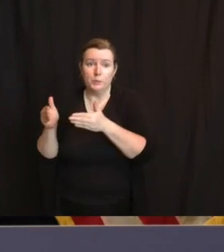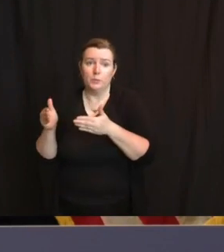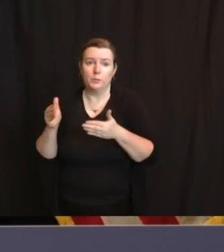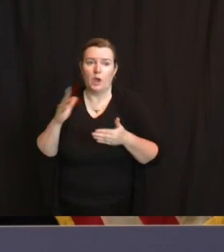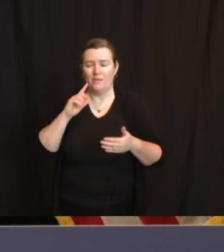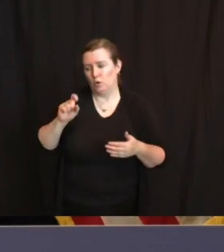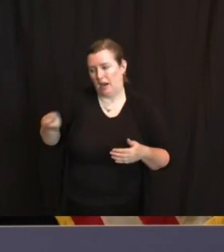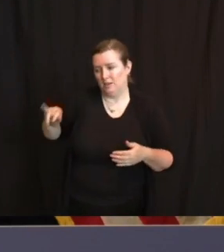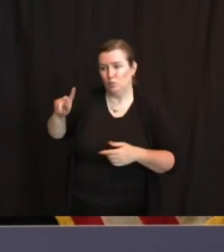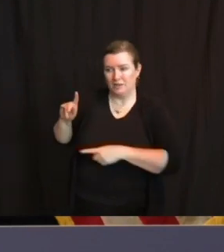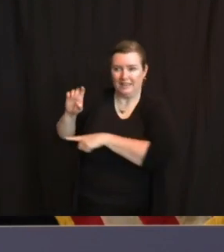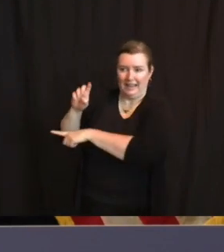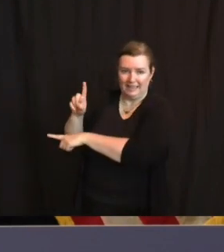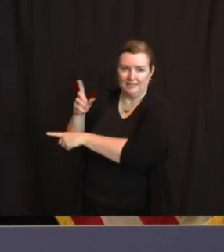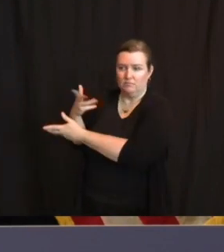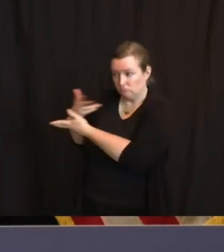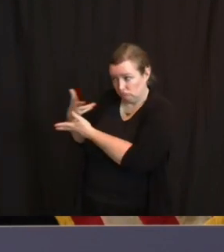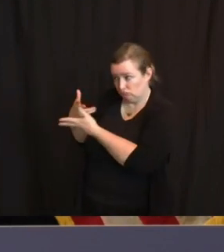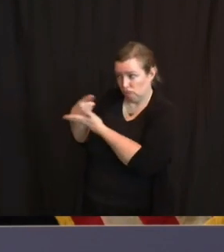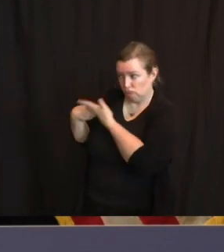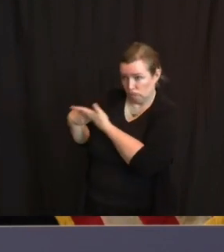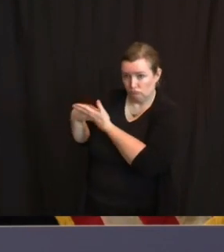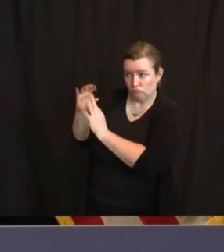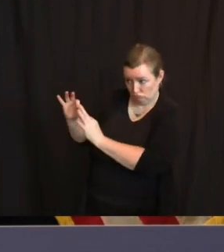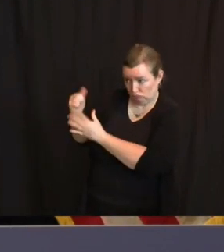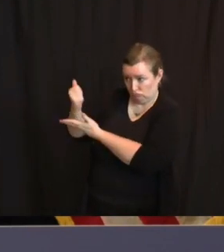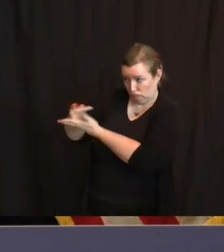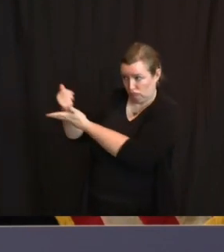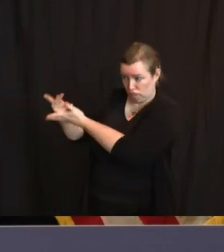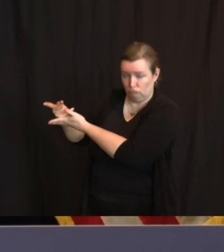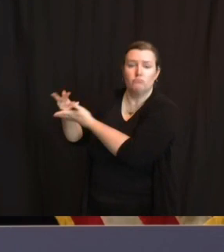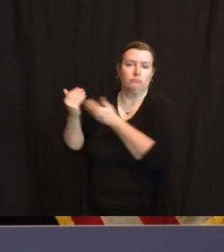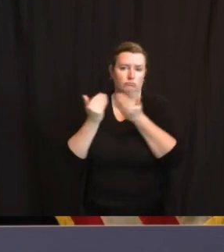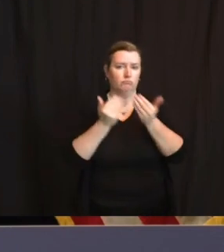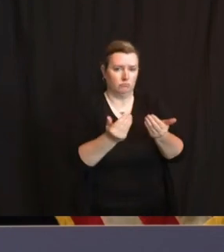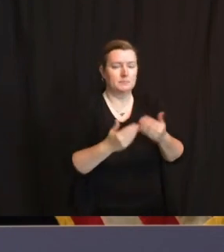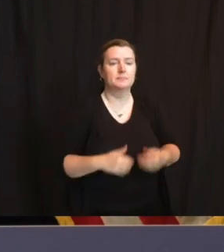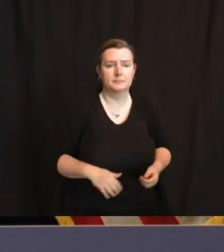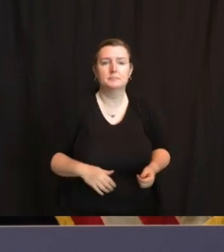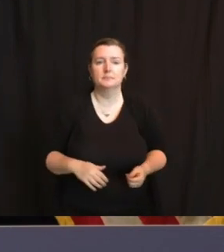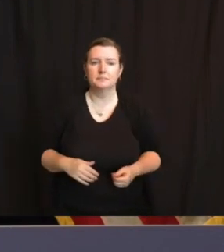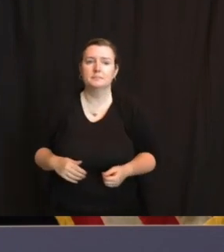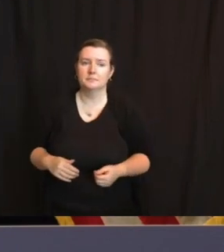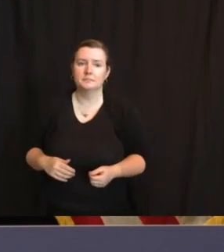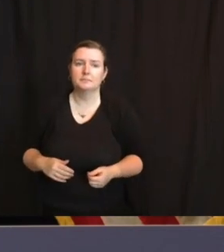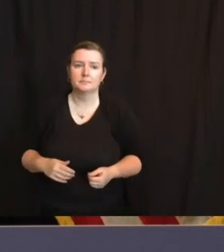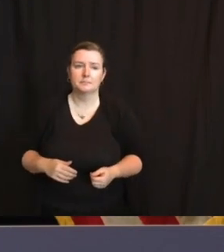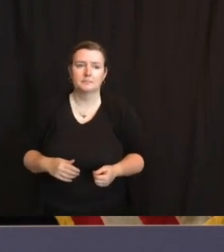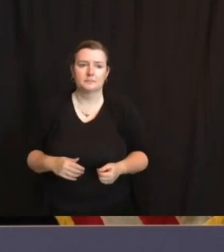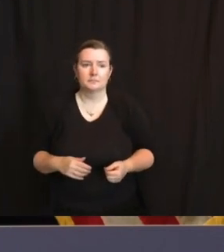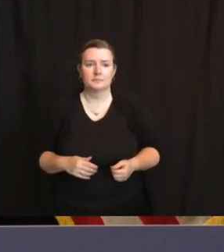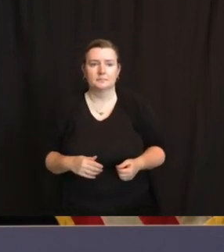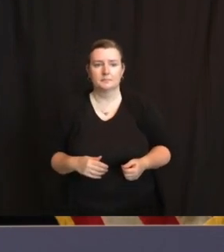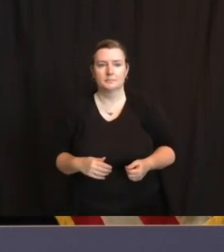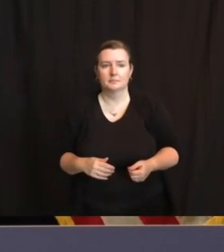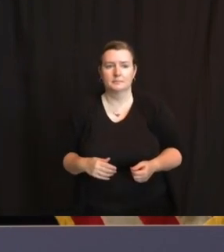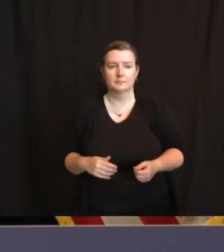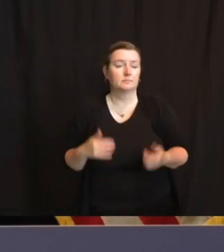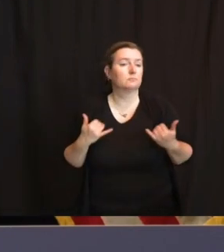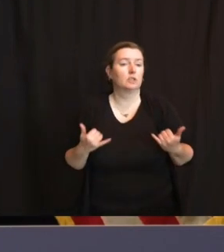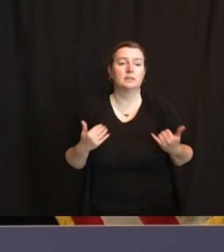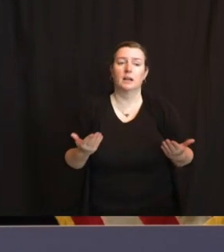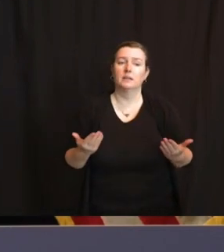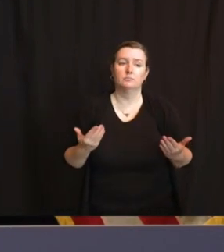because of what you've done, folks, we're able to consider right now a pretty long list of potential steps over a